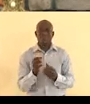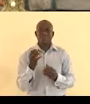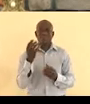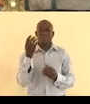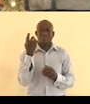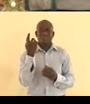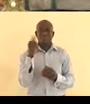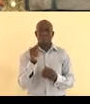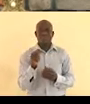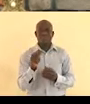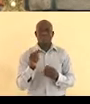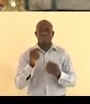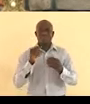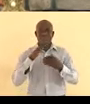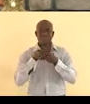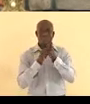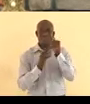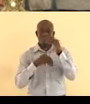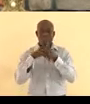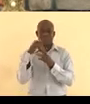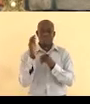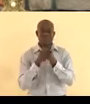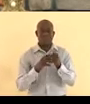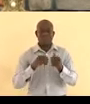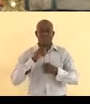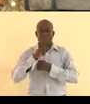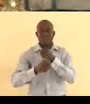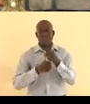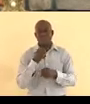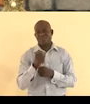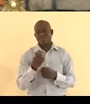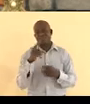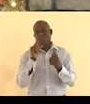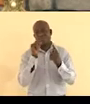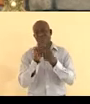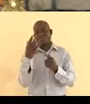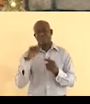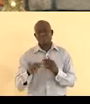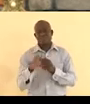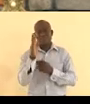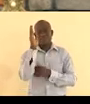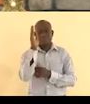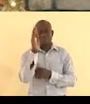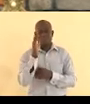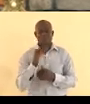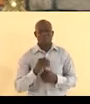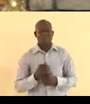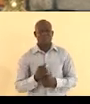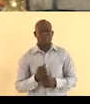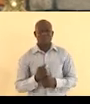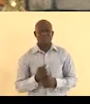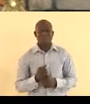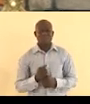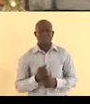conceited and comforts the afflicted. The word of God